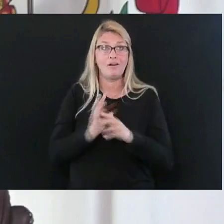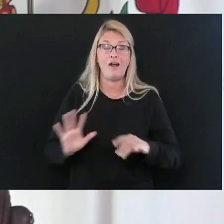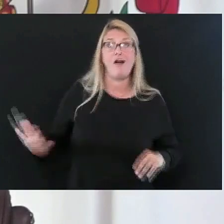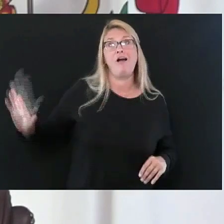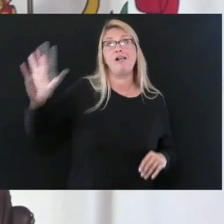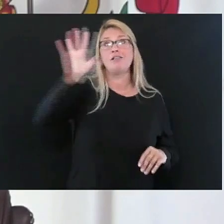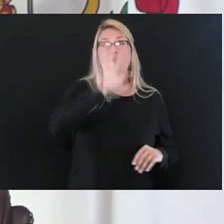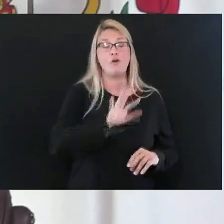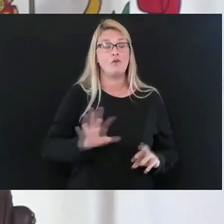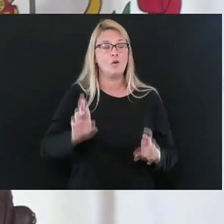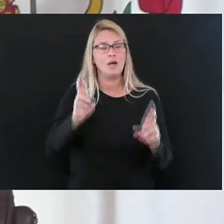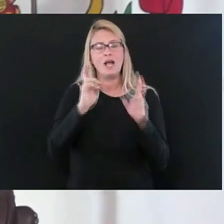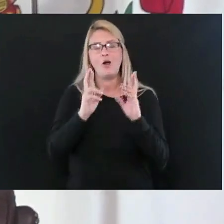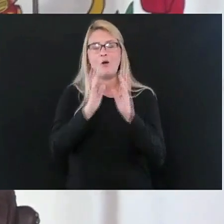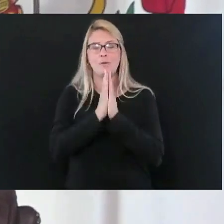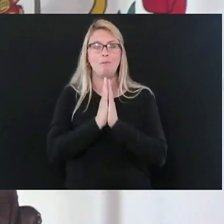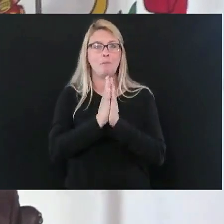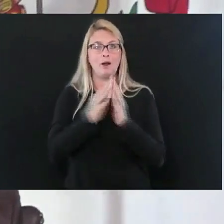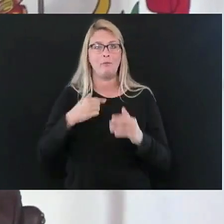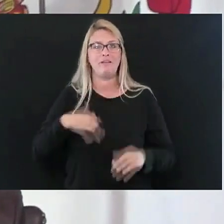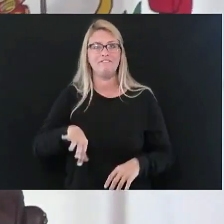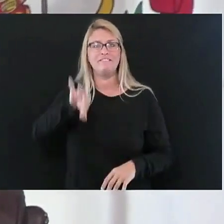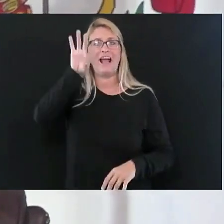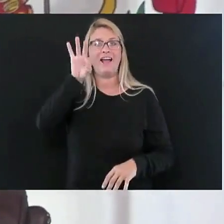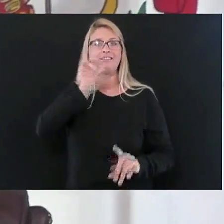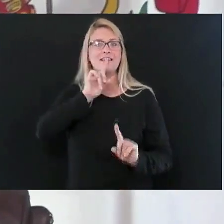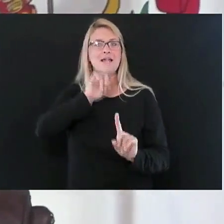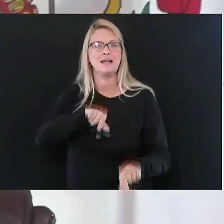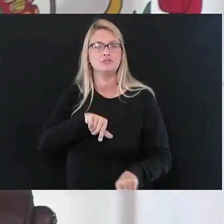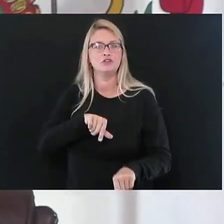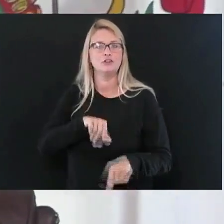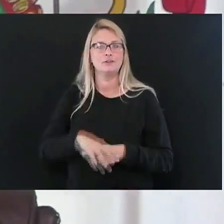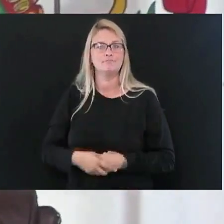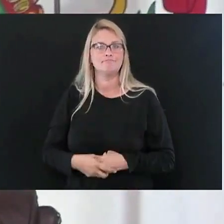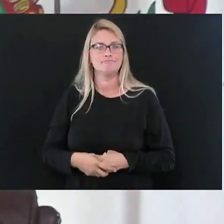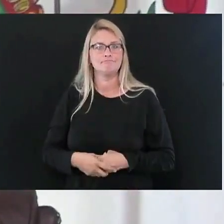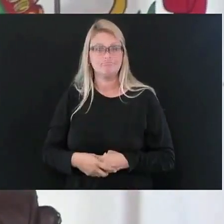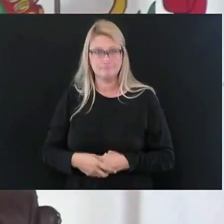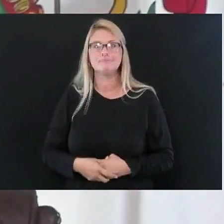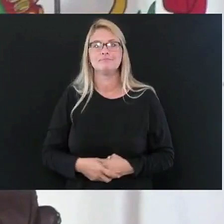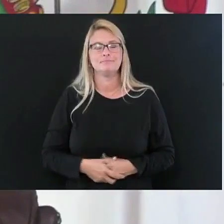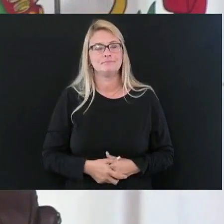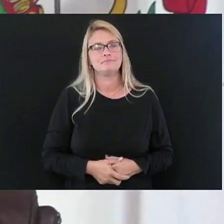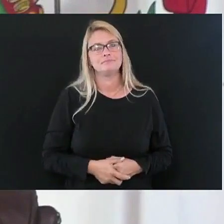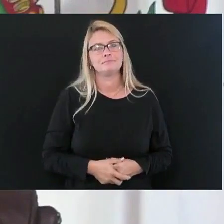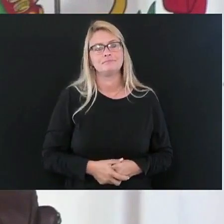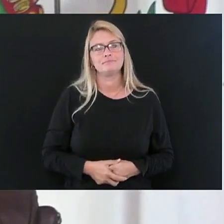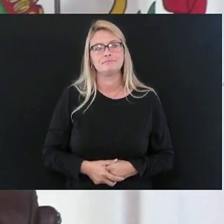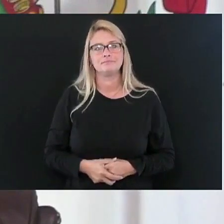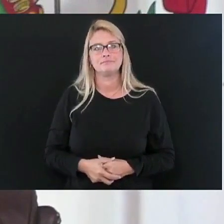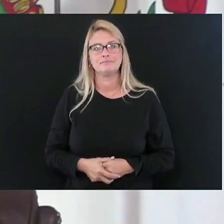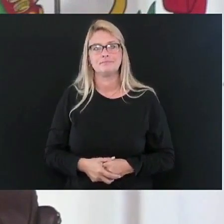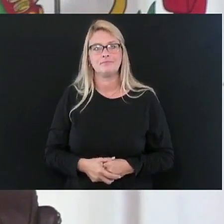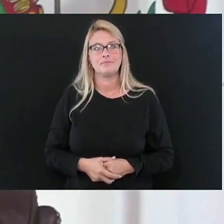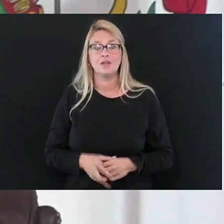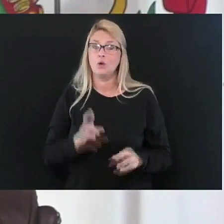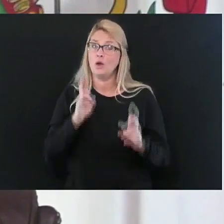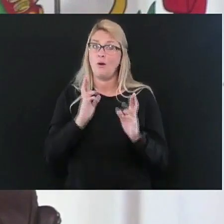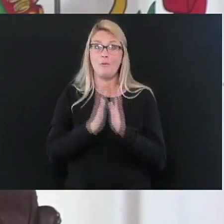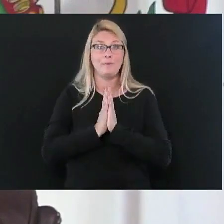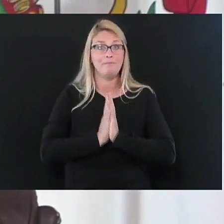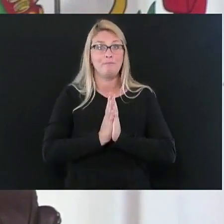pray that this is the answer to get rid of this nasty thing. And so as we hope and pray for